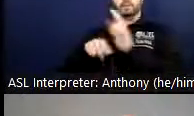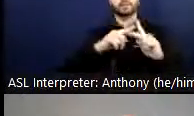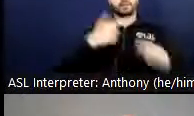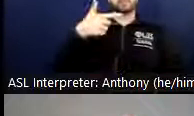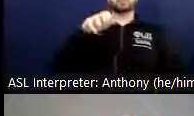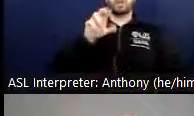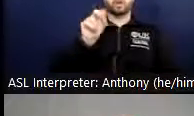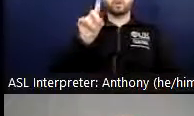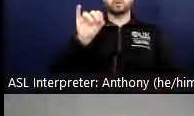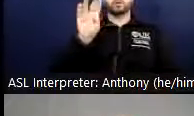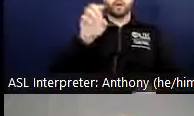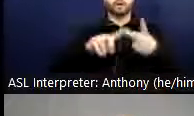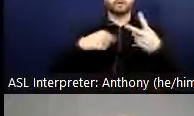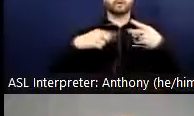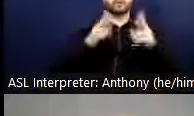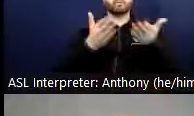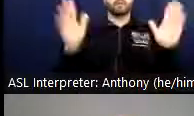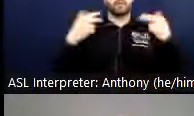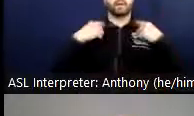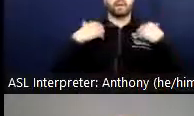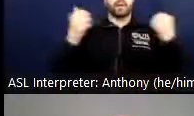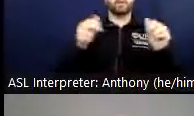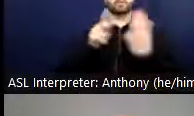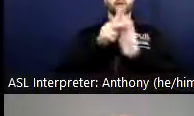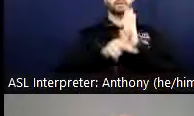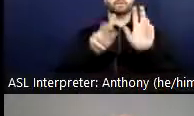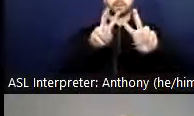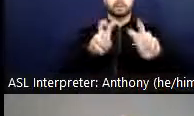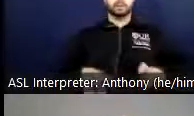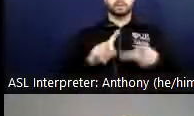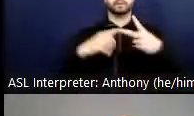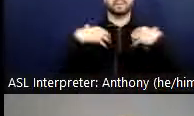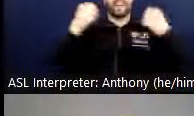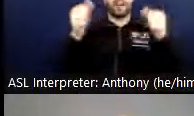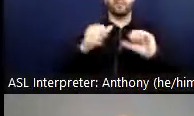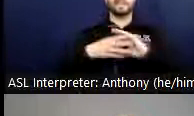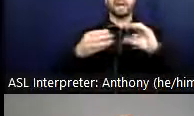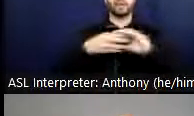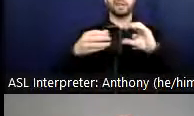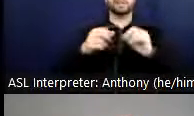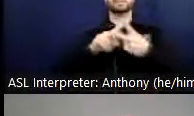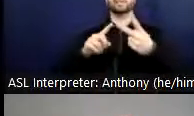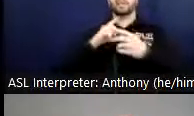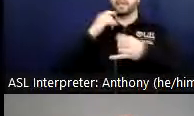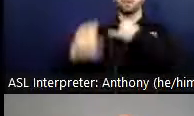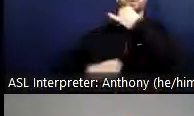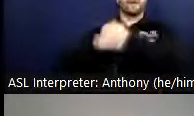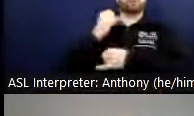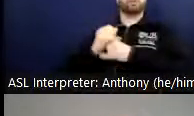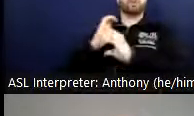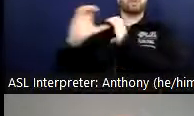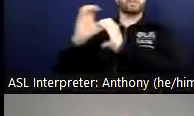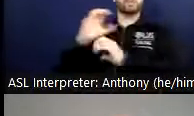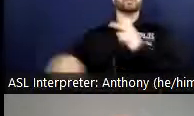policy analysis, the war on drugs, health narratives, international scholarly conversations, health lobbying, and